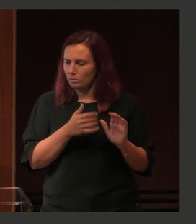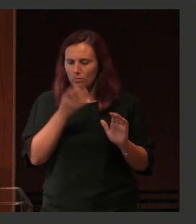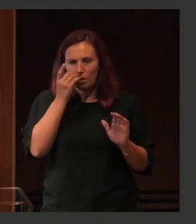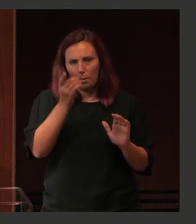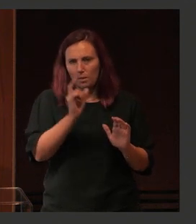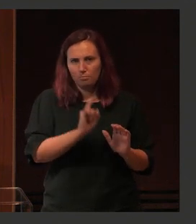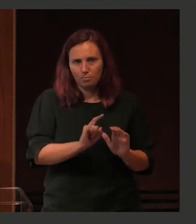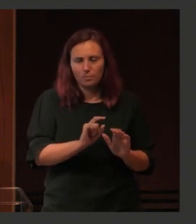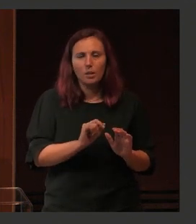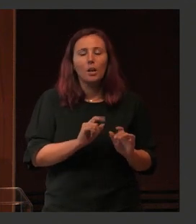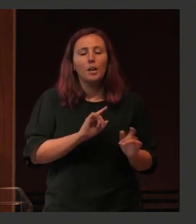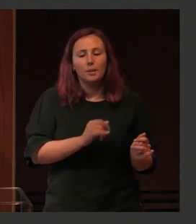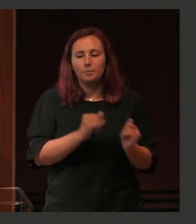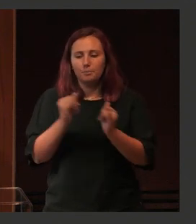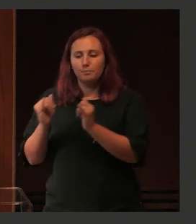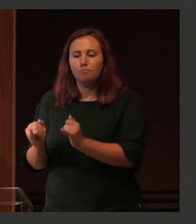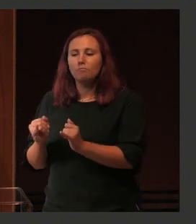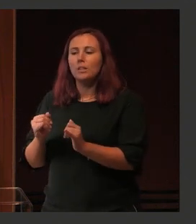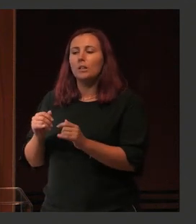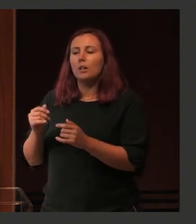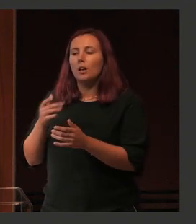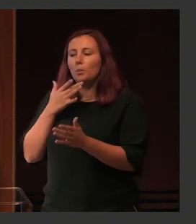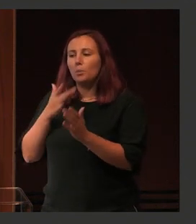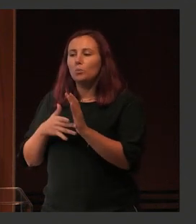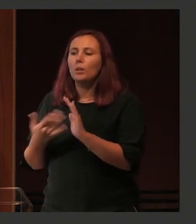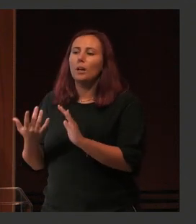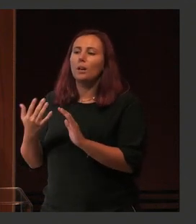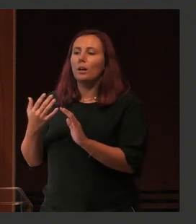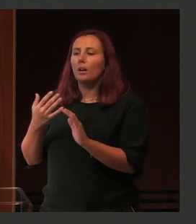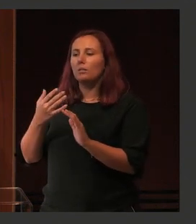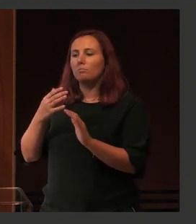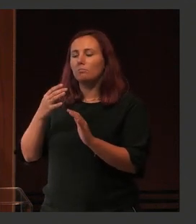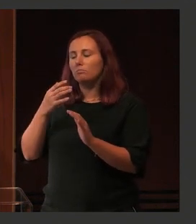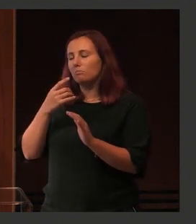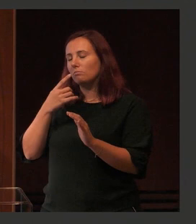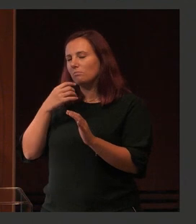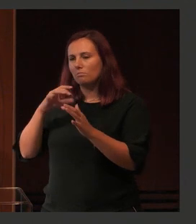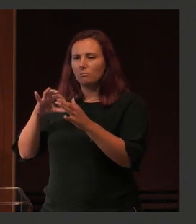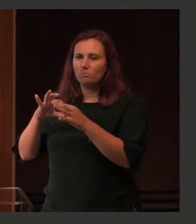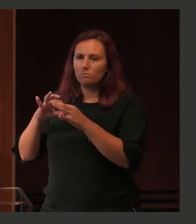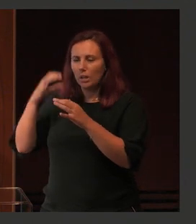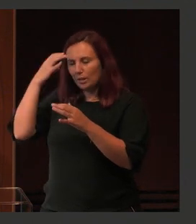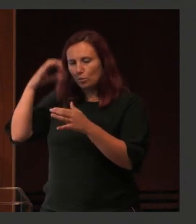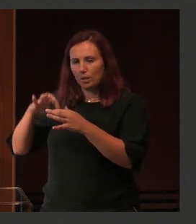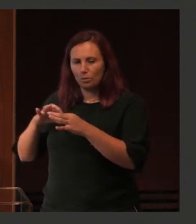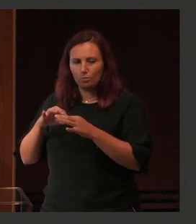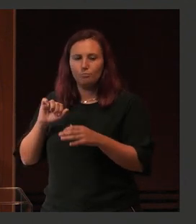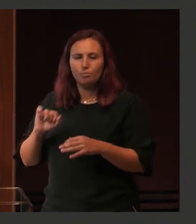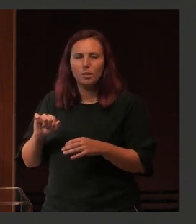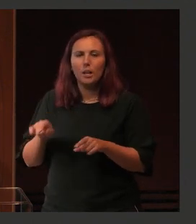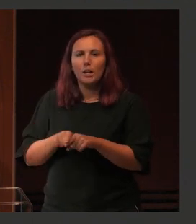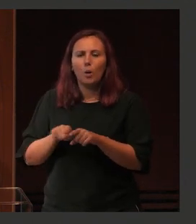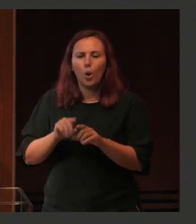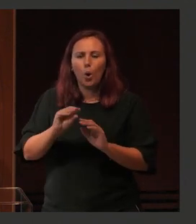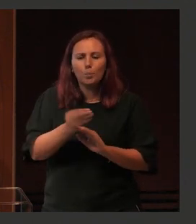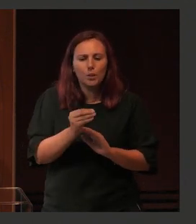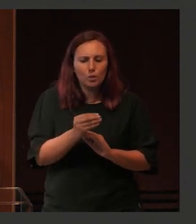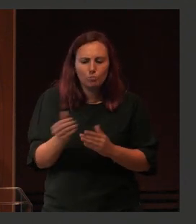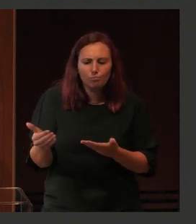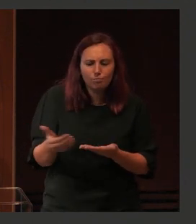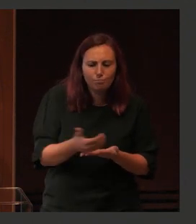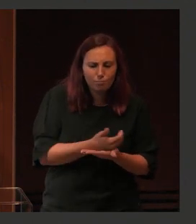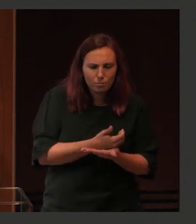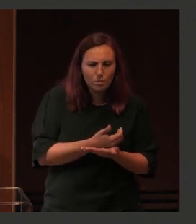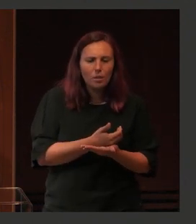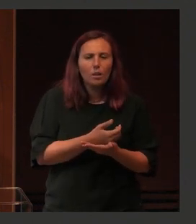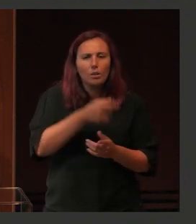from England. So the Library of Things is a collection of things that people use sometimes, but do not